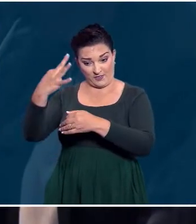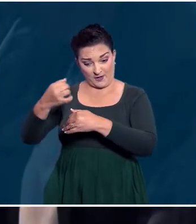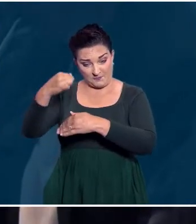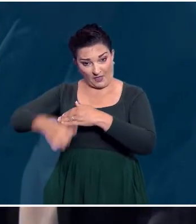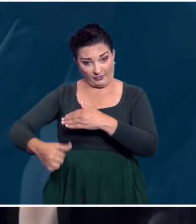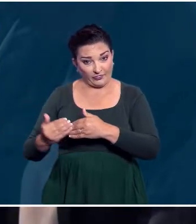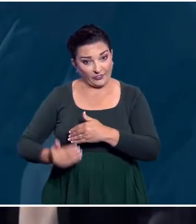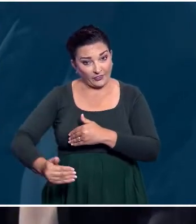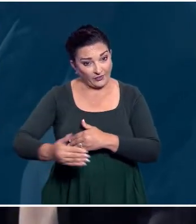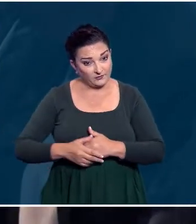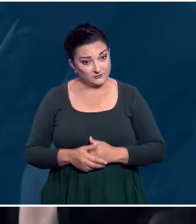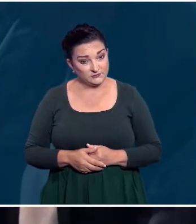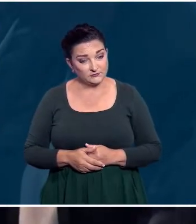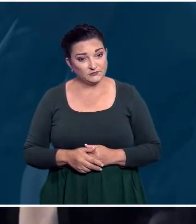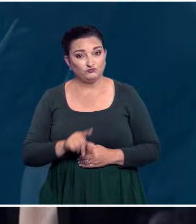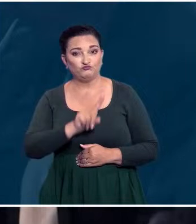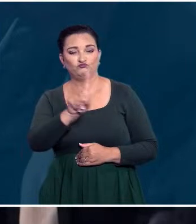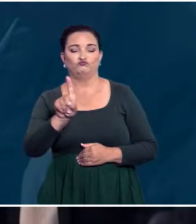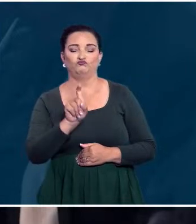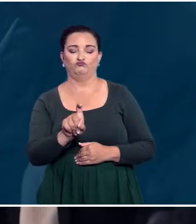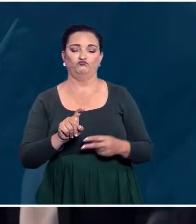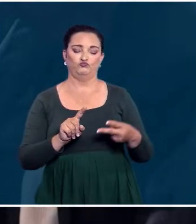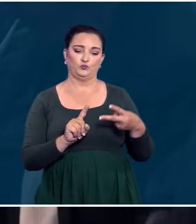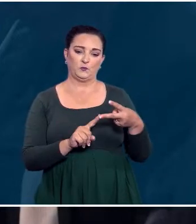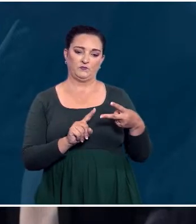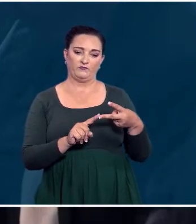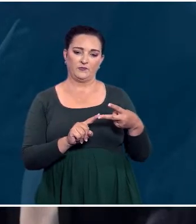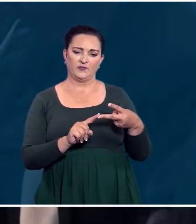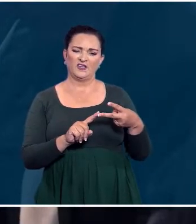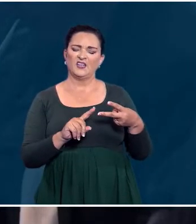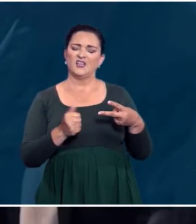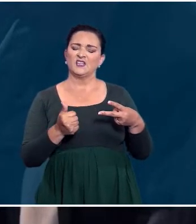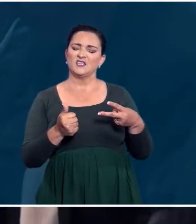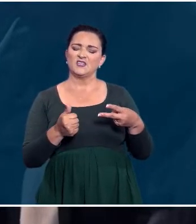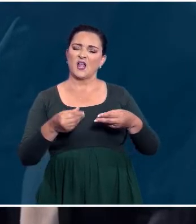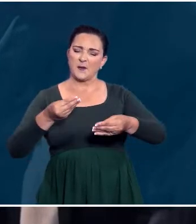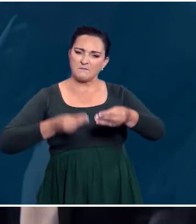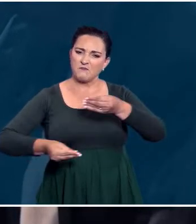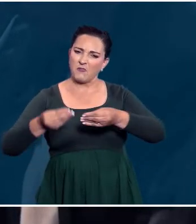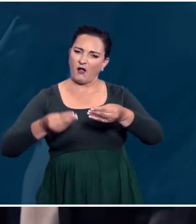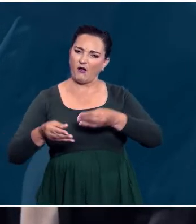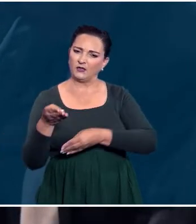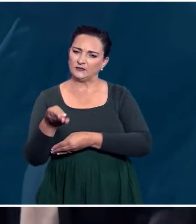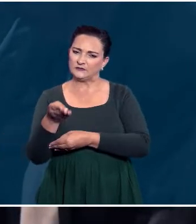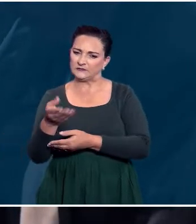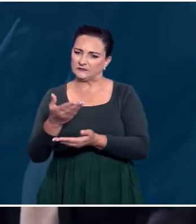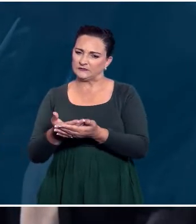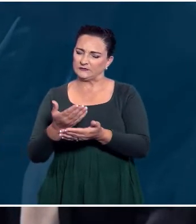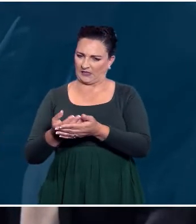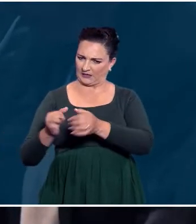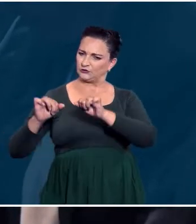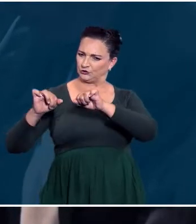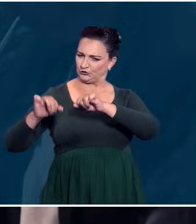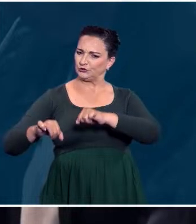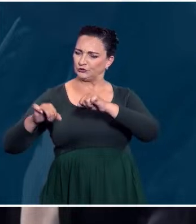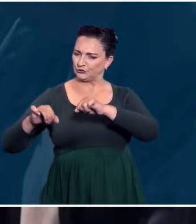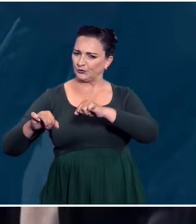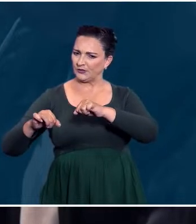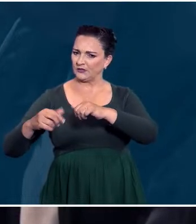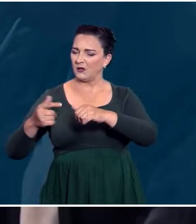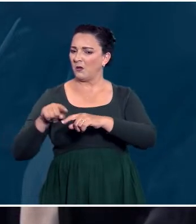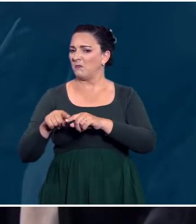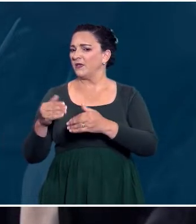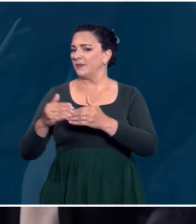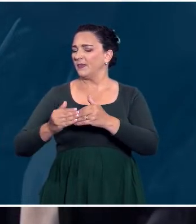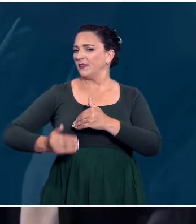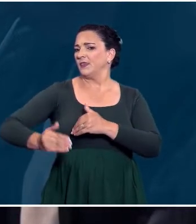one, do emerging markets have a unique opportunity to increase manufacturing capacity, potentially